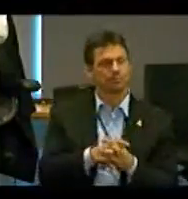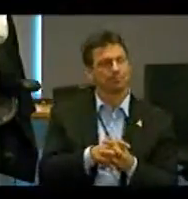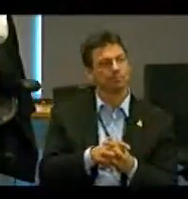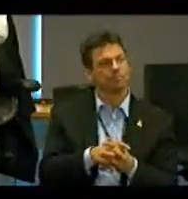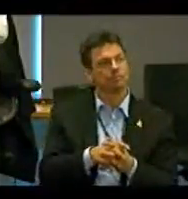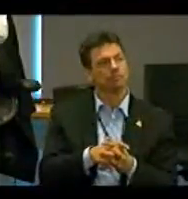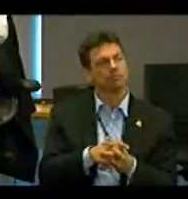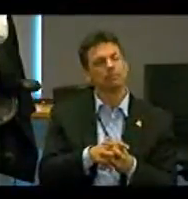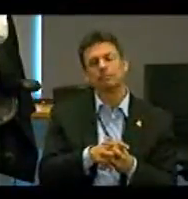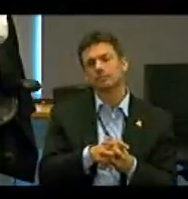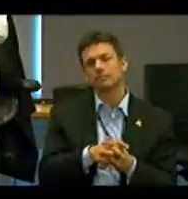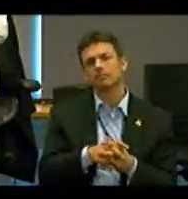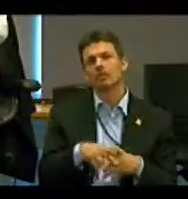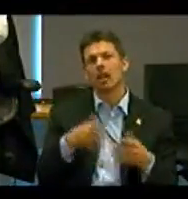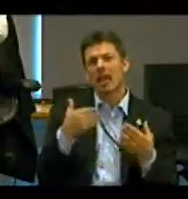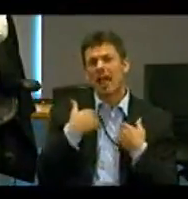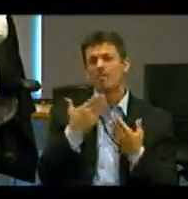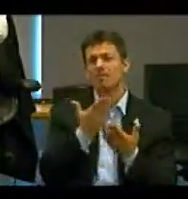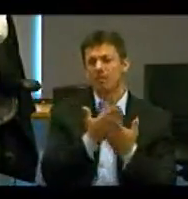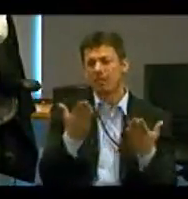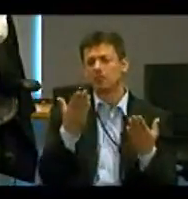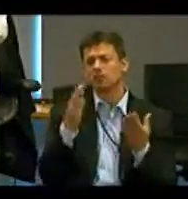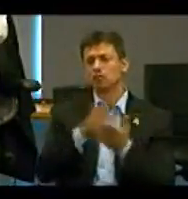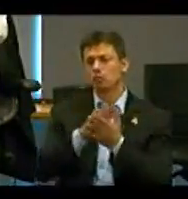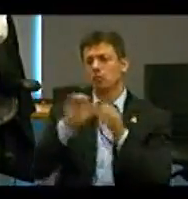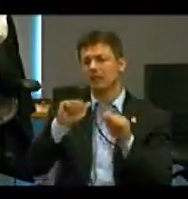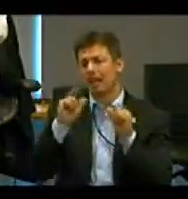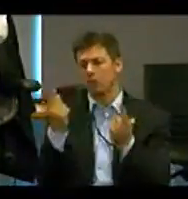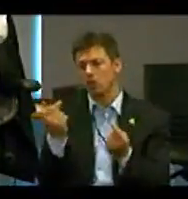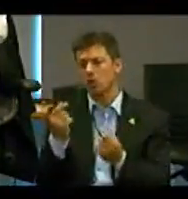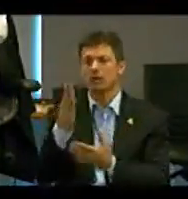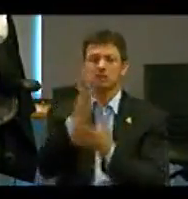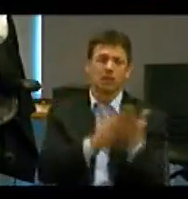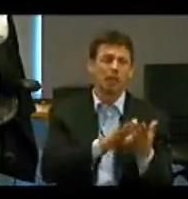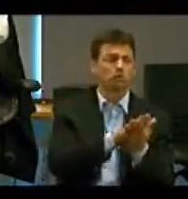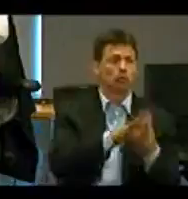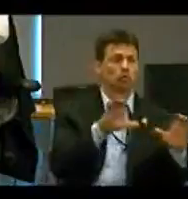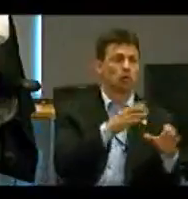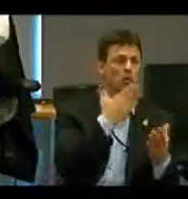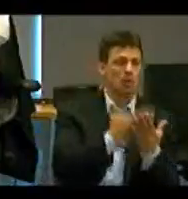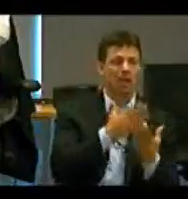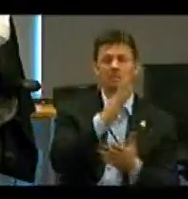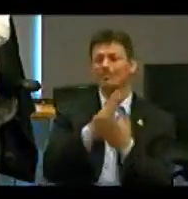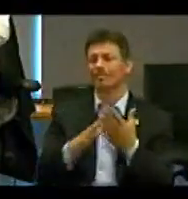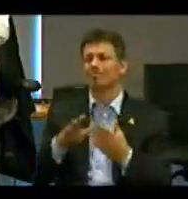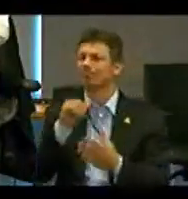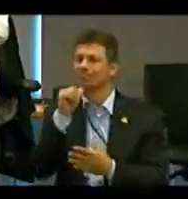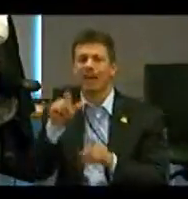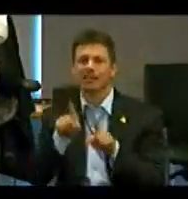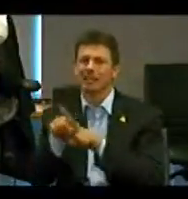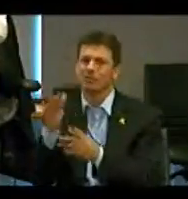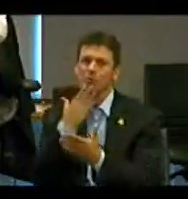saying, that there are things schools can do, and some do it well and some do it very poorly, that contributes to whether there are large